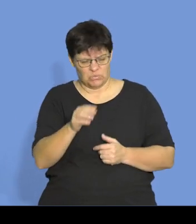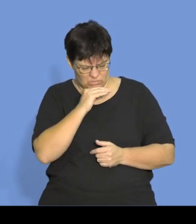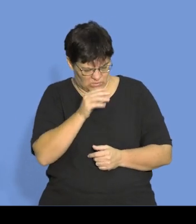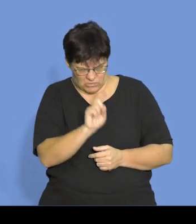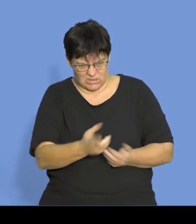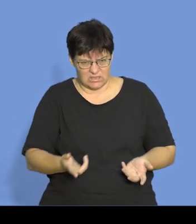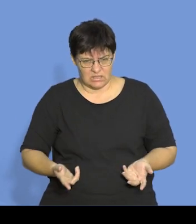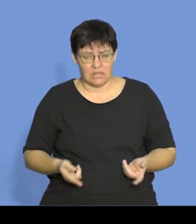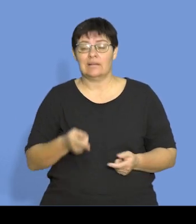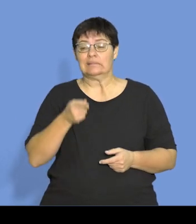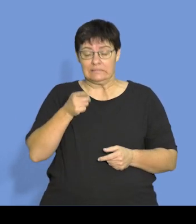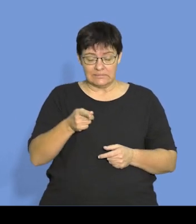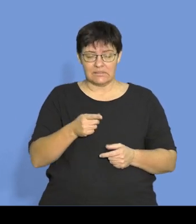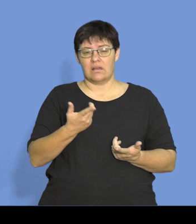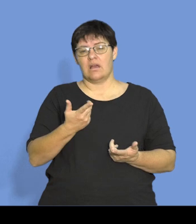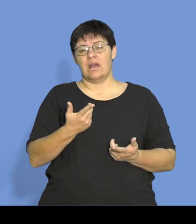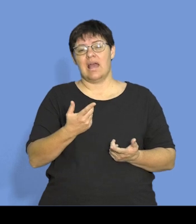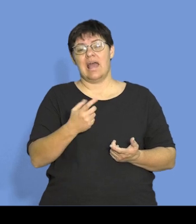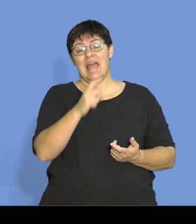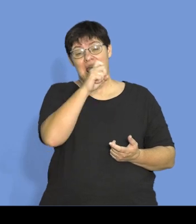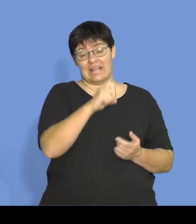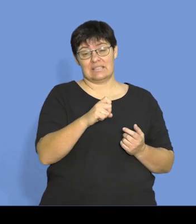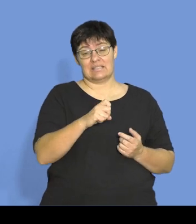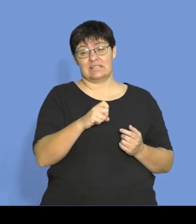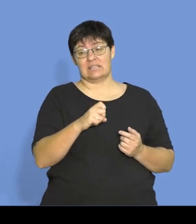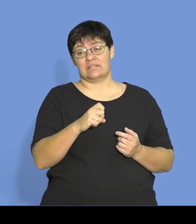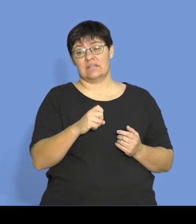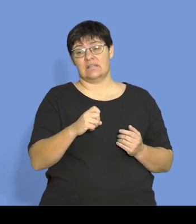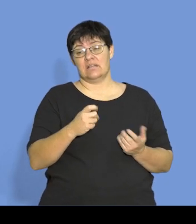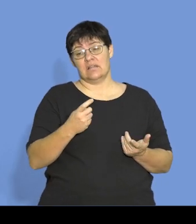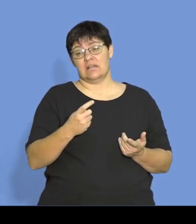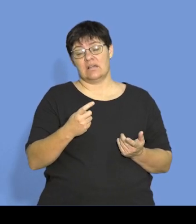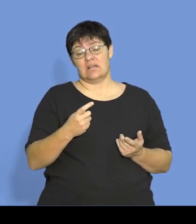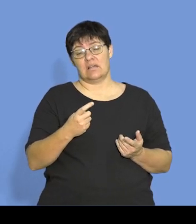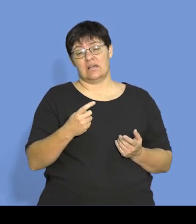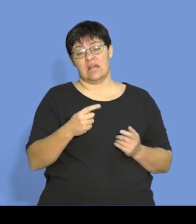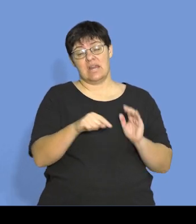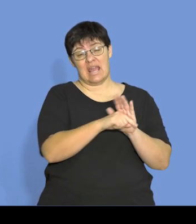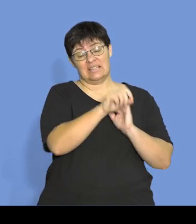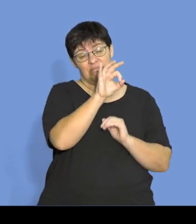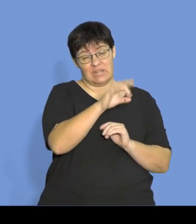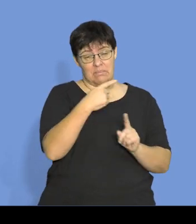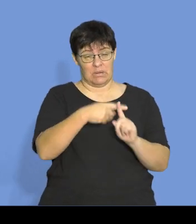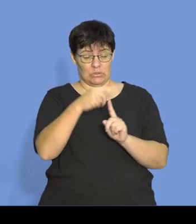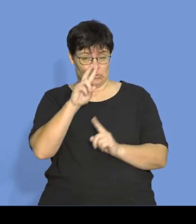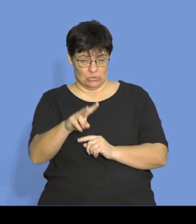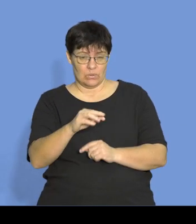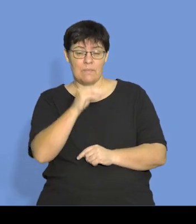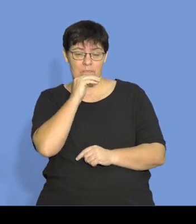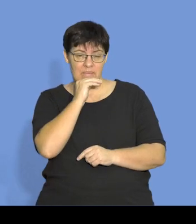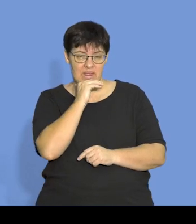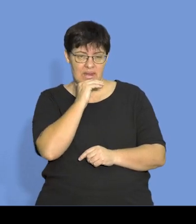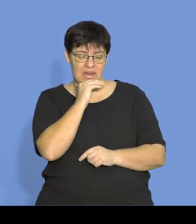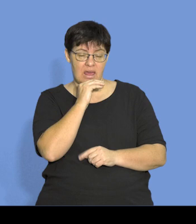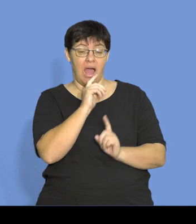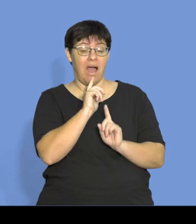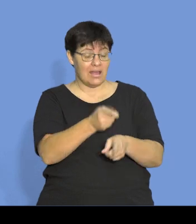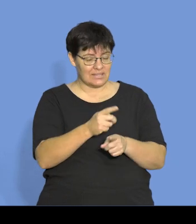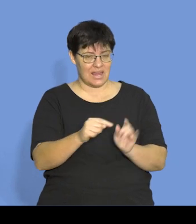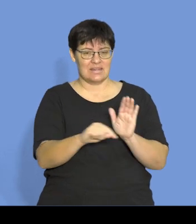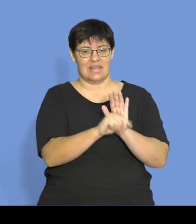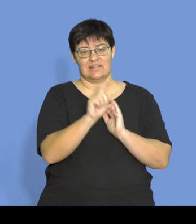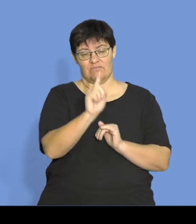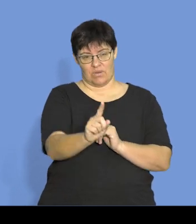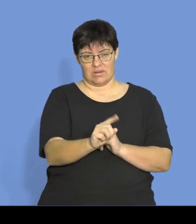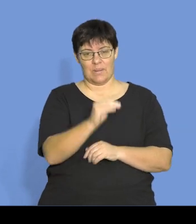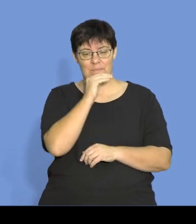than negative 2? So let's say my x is negative 3 plus 2. My solution will be a